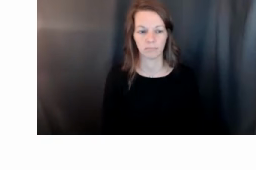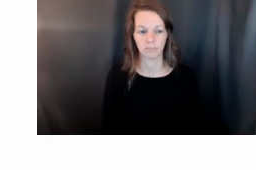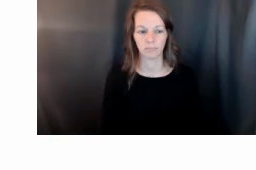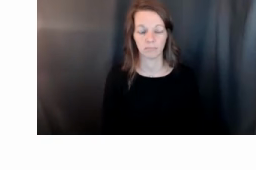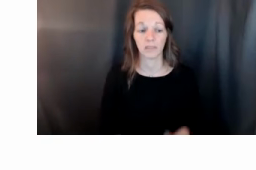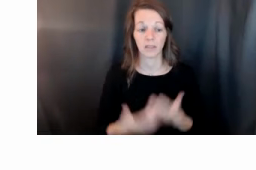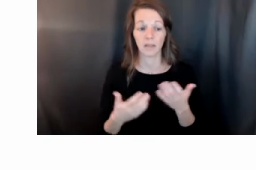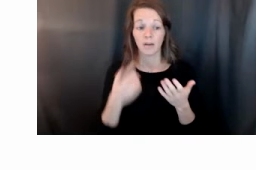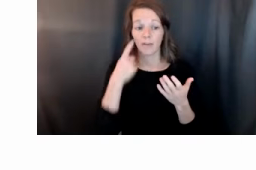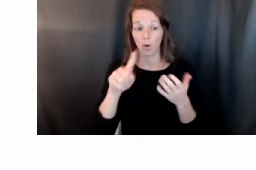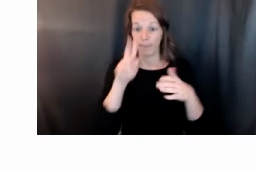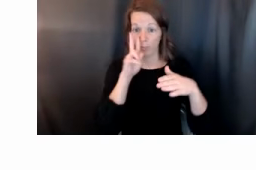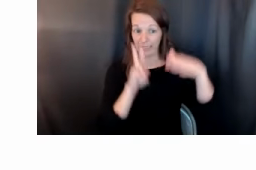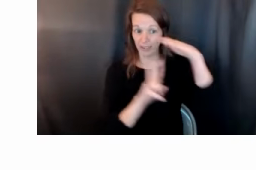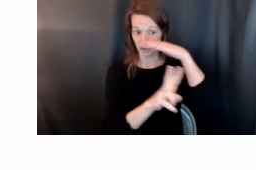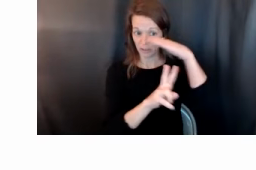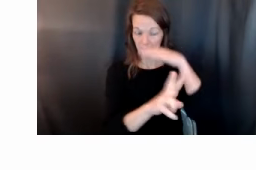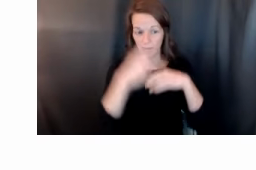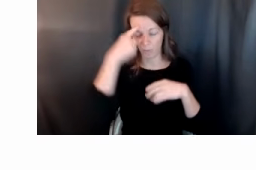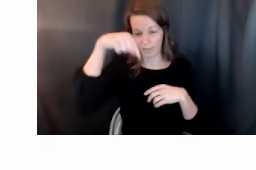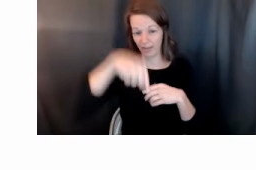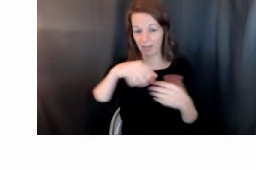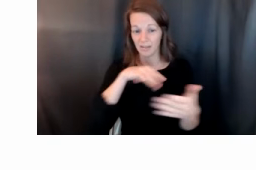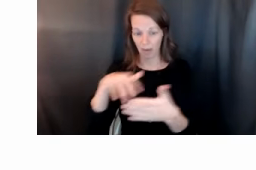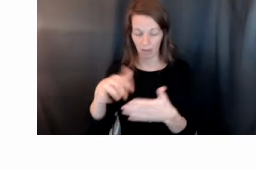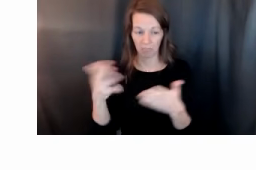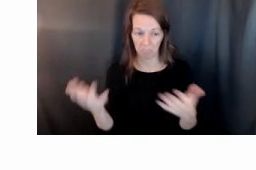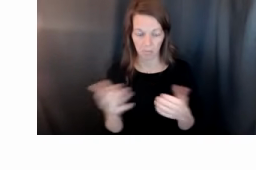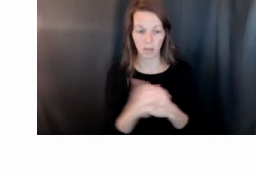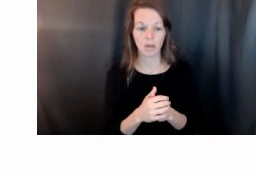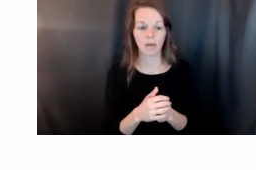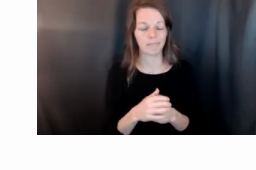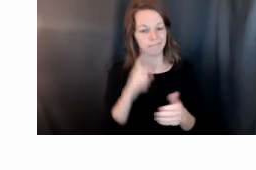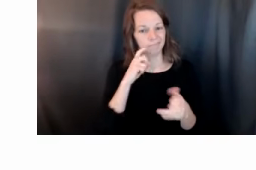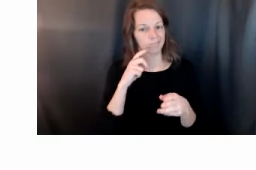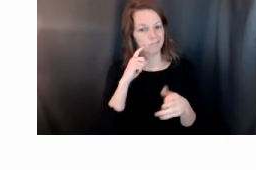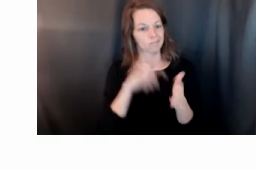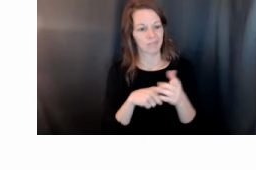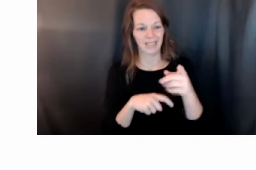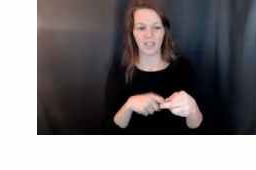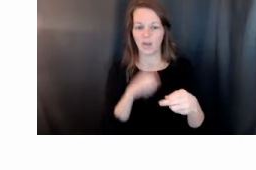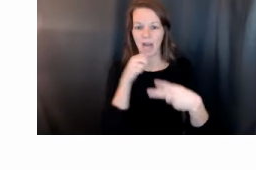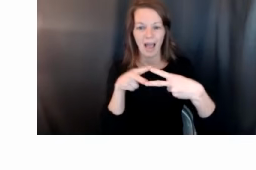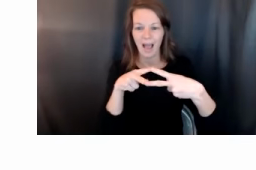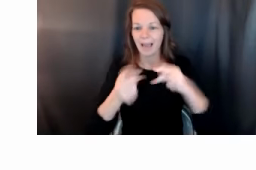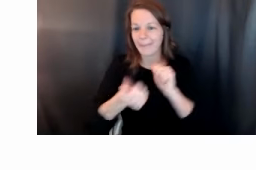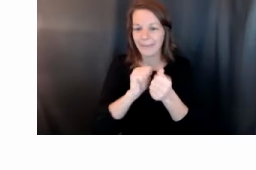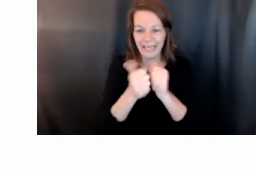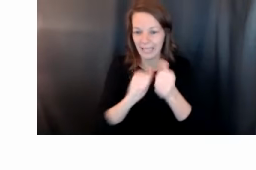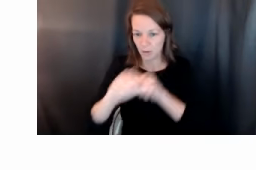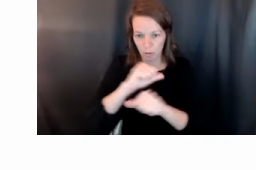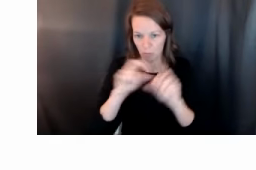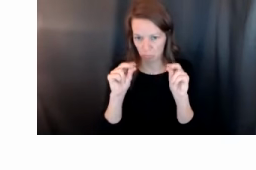So for the predictions for this study are as follows. And note that these are not two competing predictions.